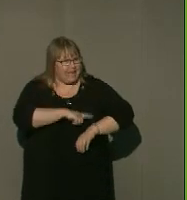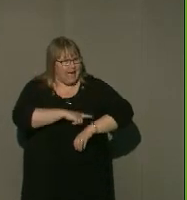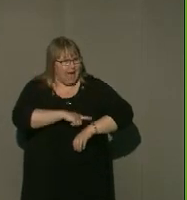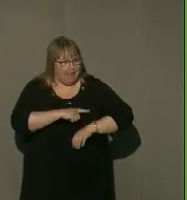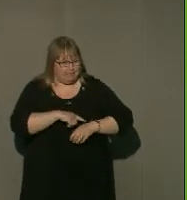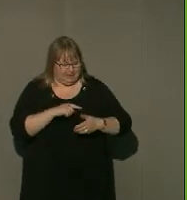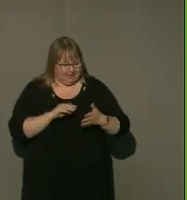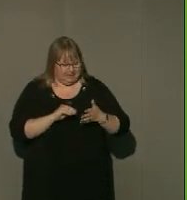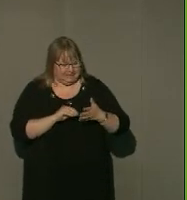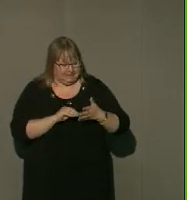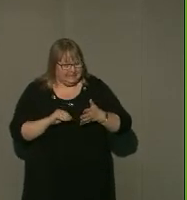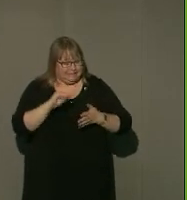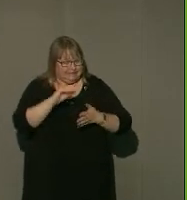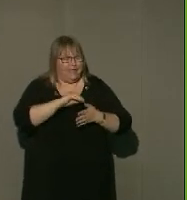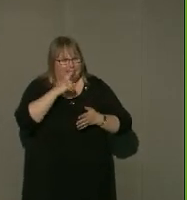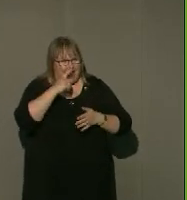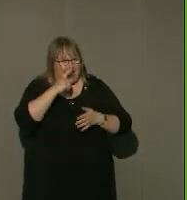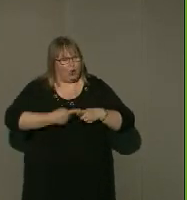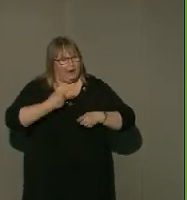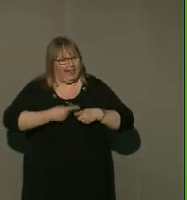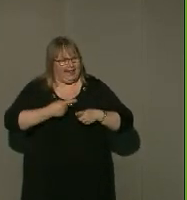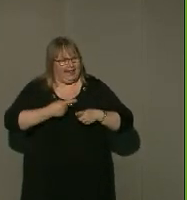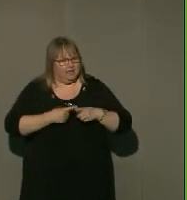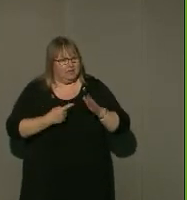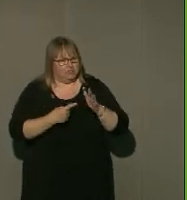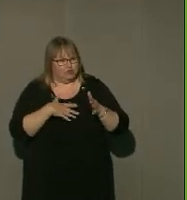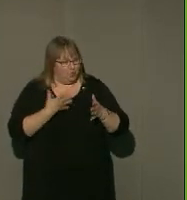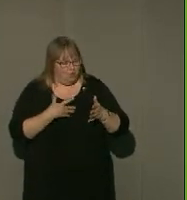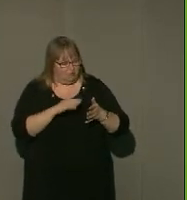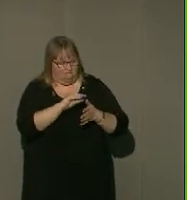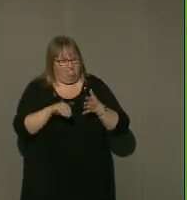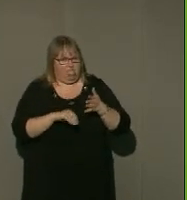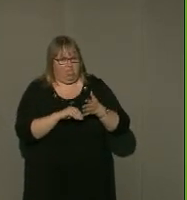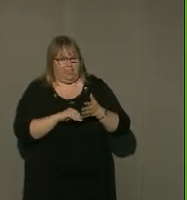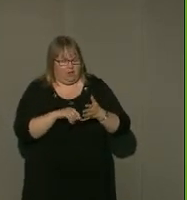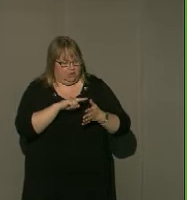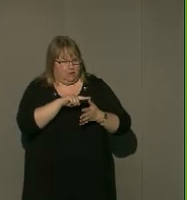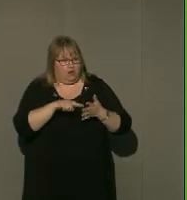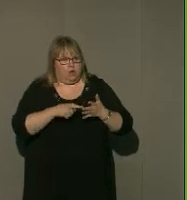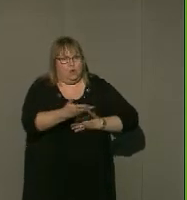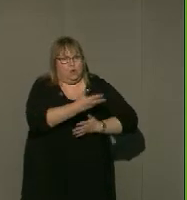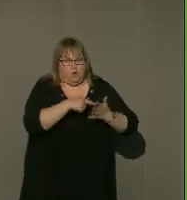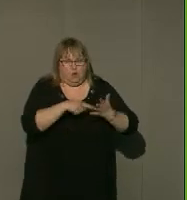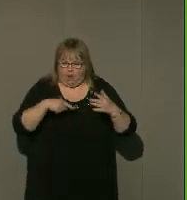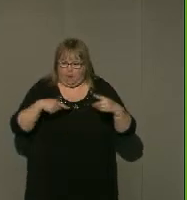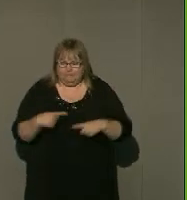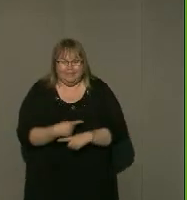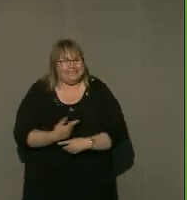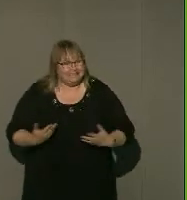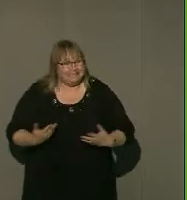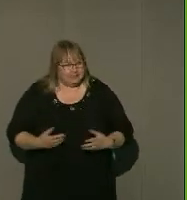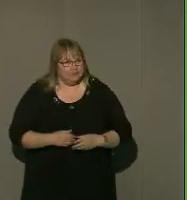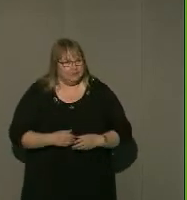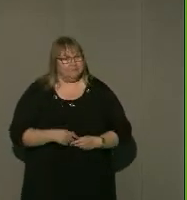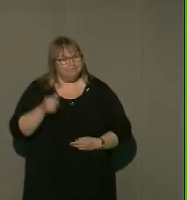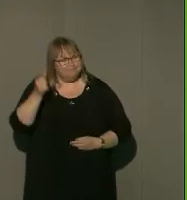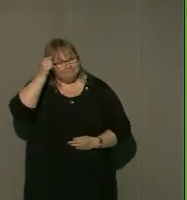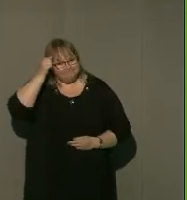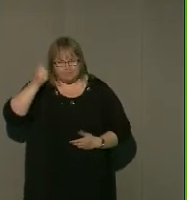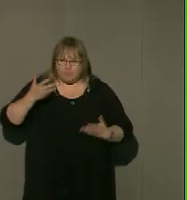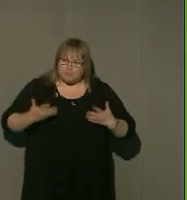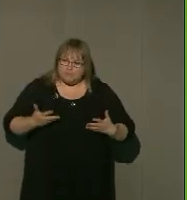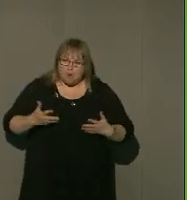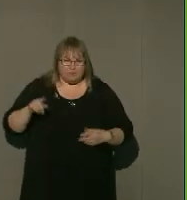this motion will be passed quickly, and it's important because disciplinary committee lacks at the moment enough capacity to do the